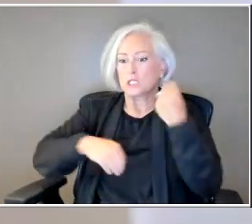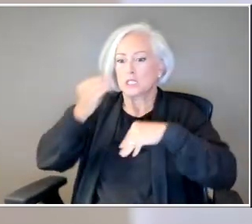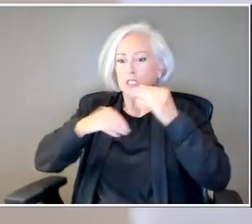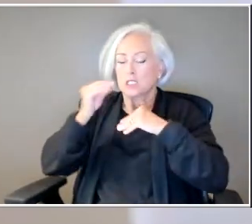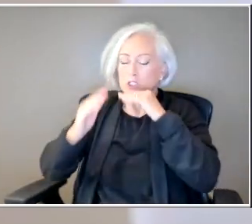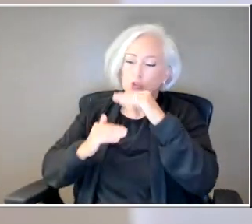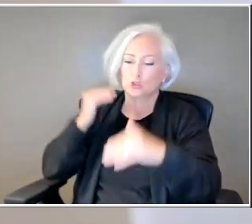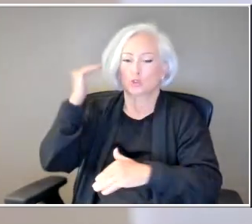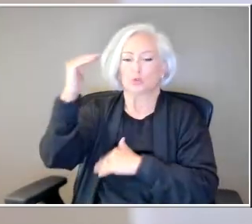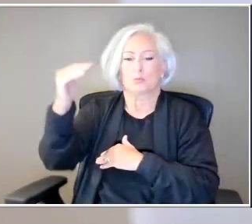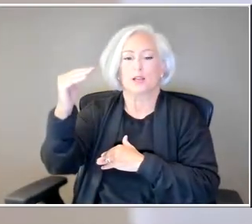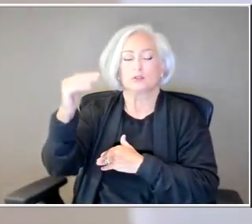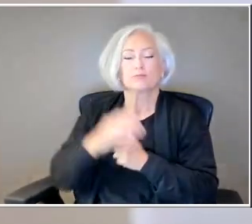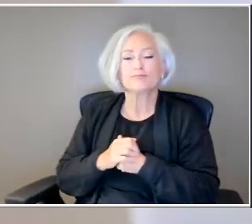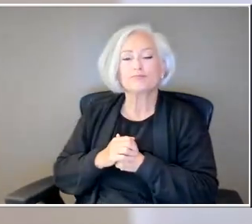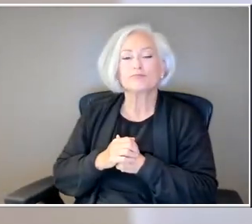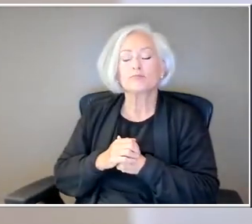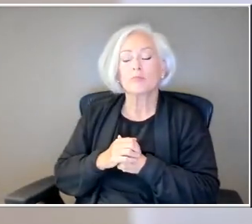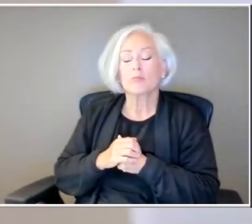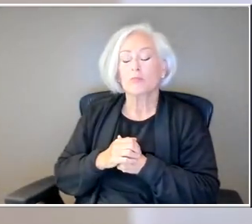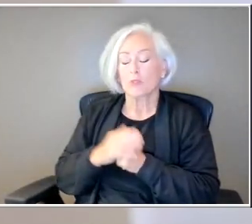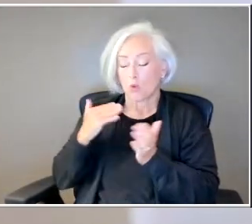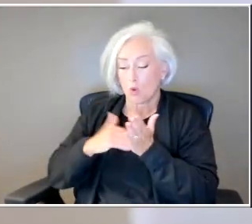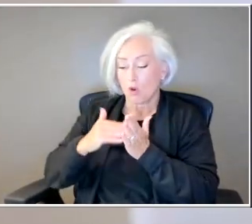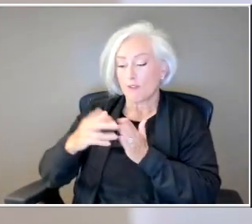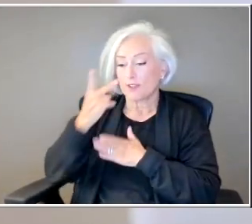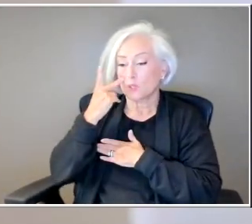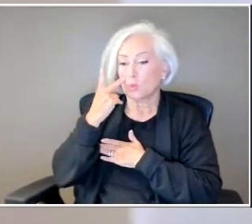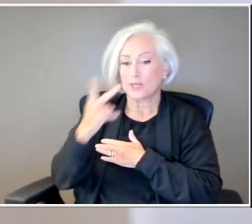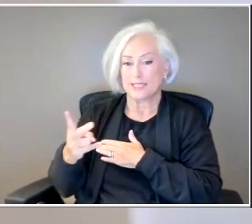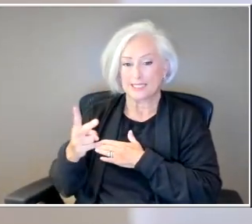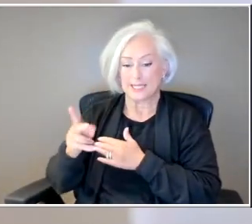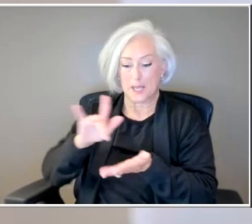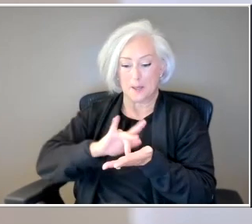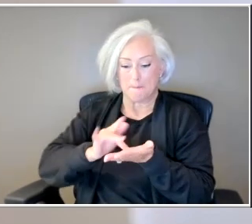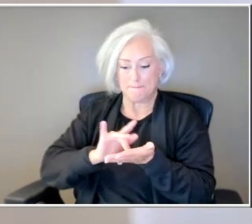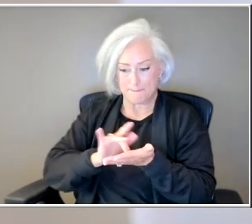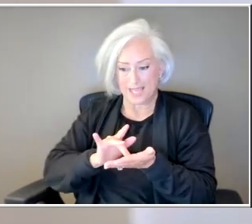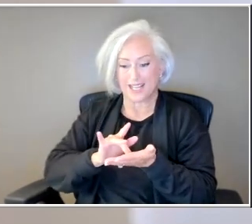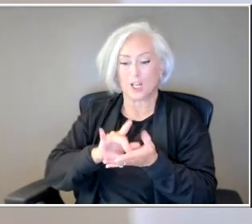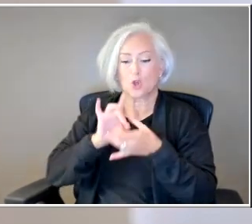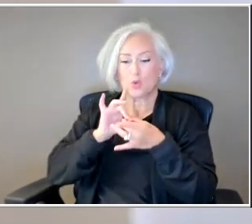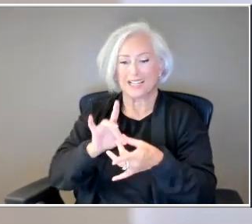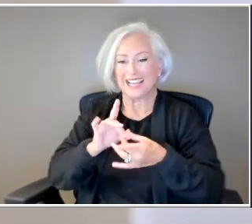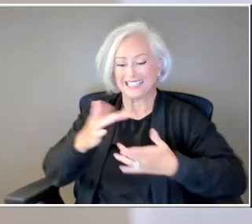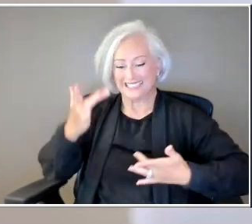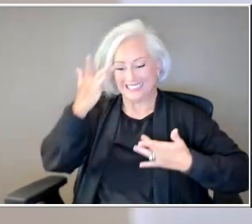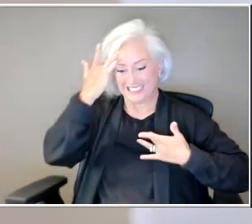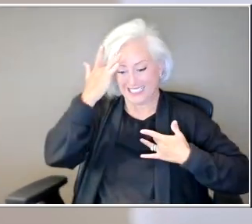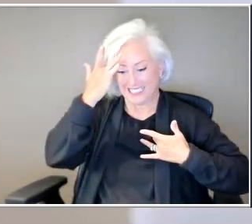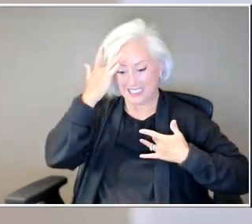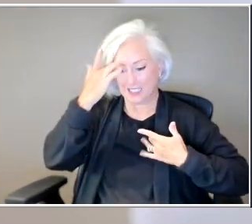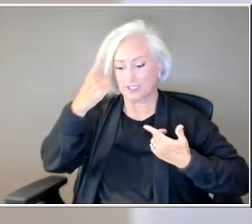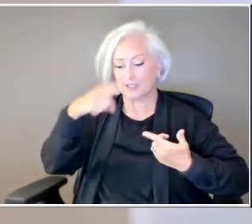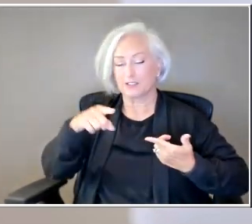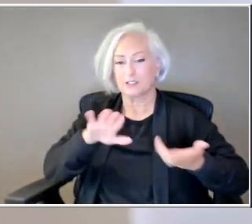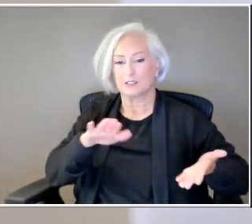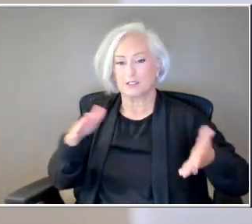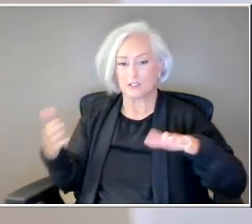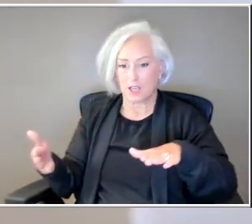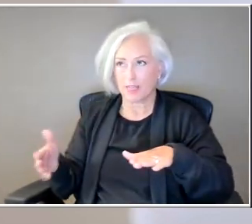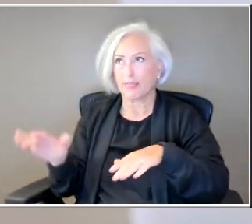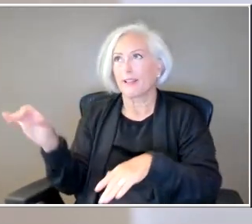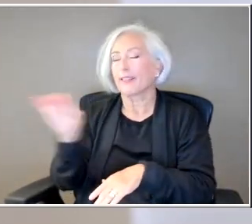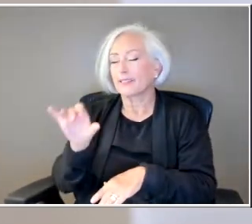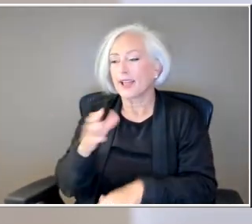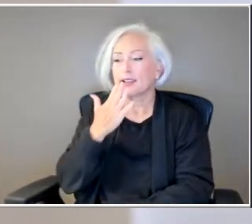of this, we do see a lot of medical comorbidities with binge eating disorders, such as